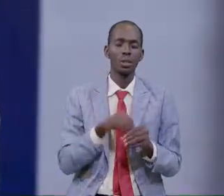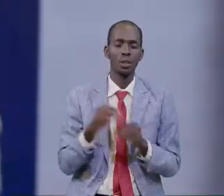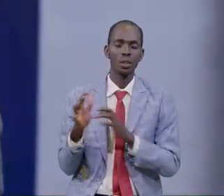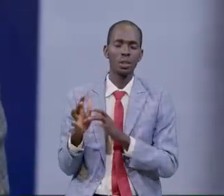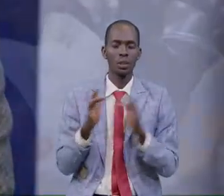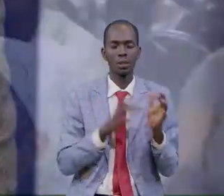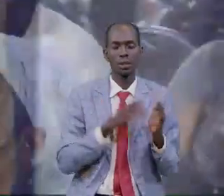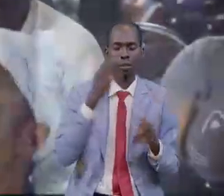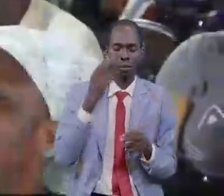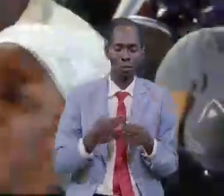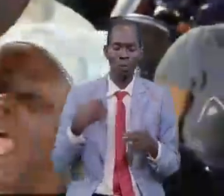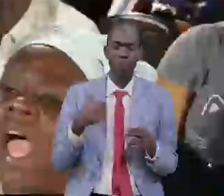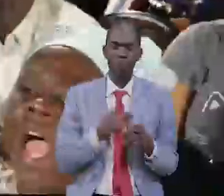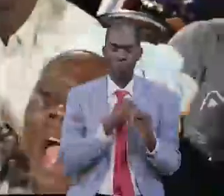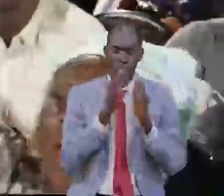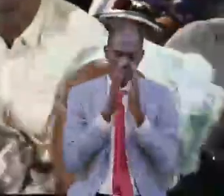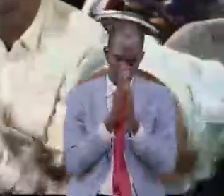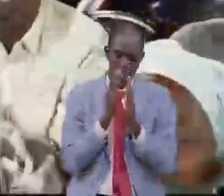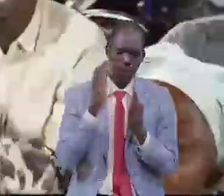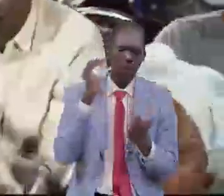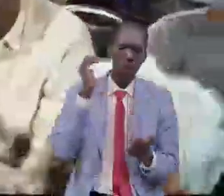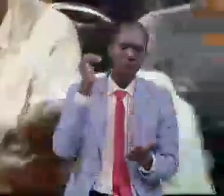we pray.